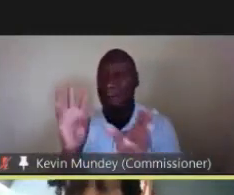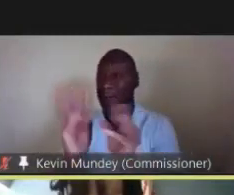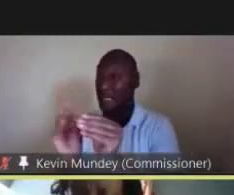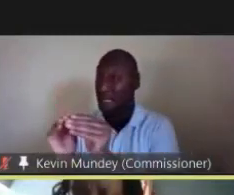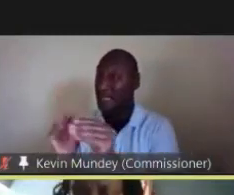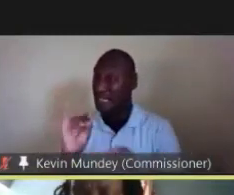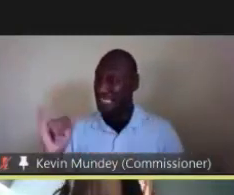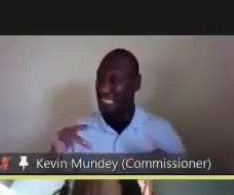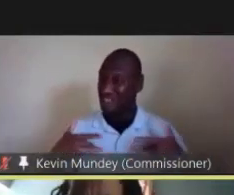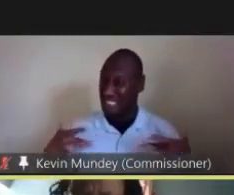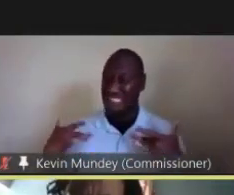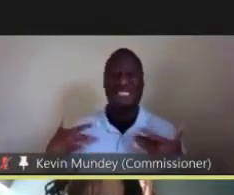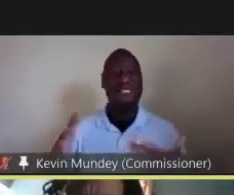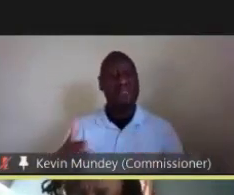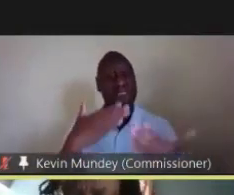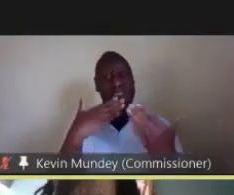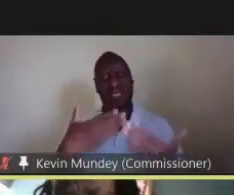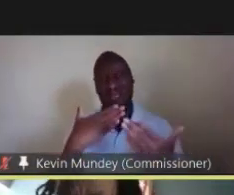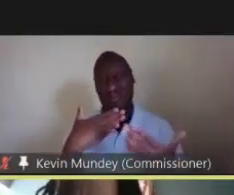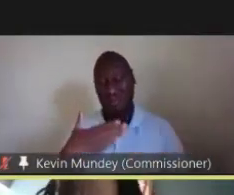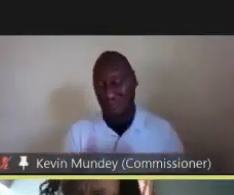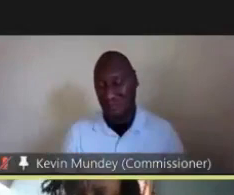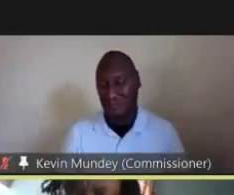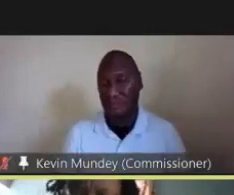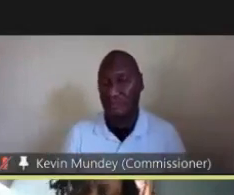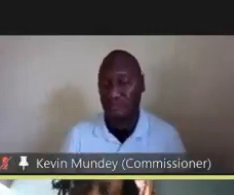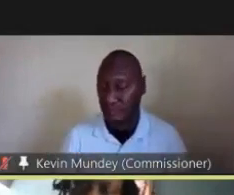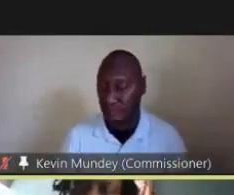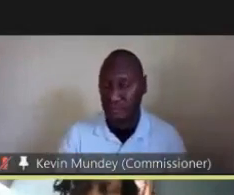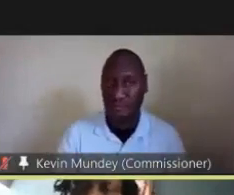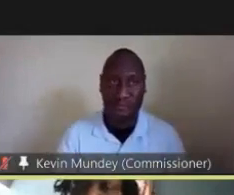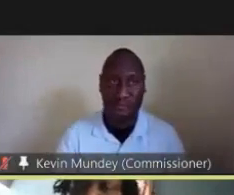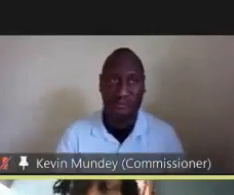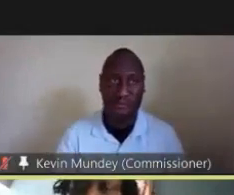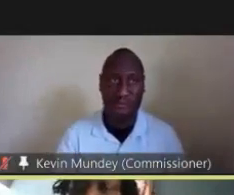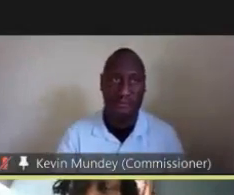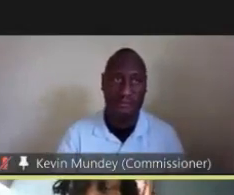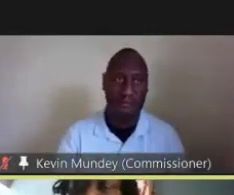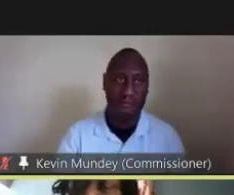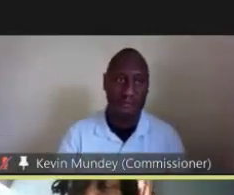We want to provide as much information as we can for people.